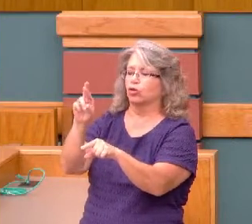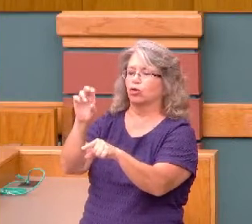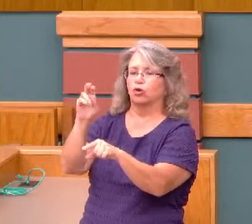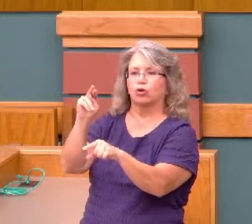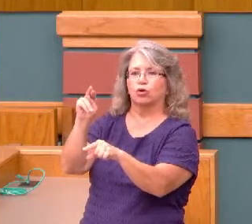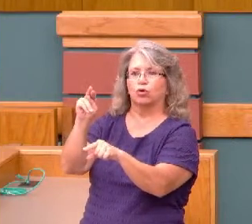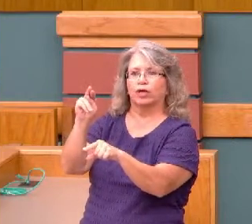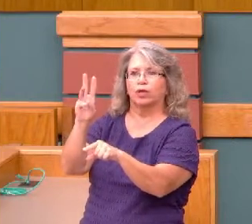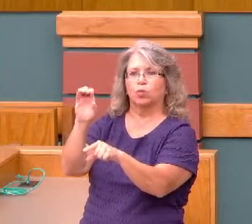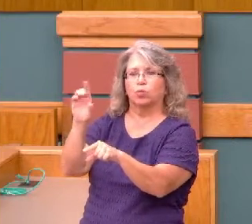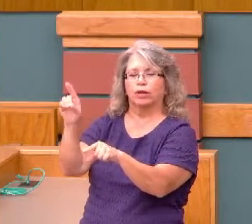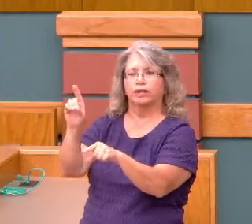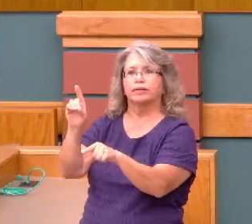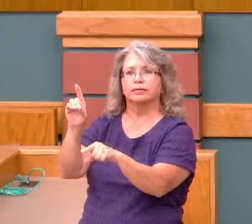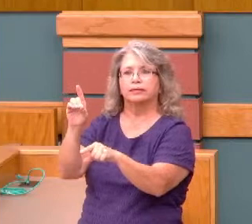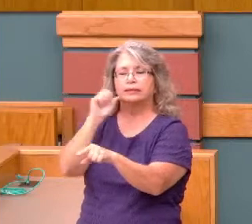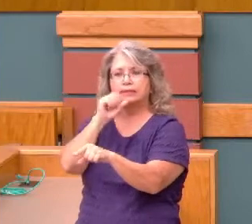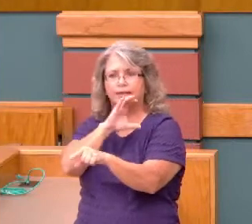this momentarily.